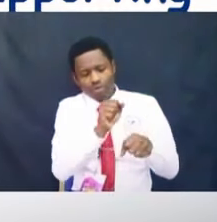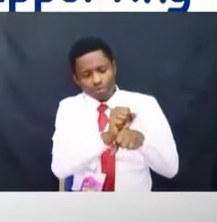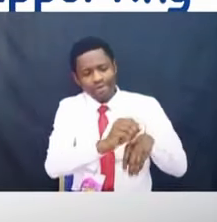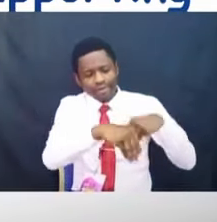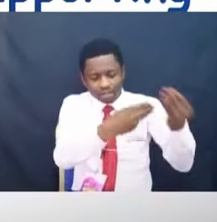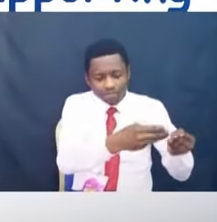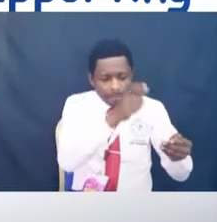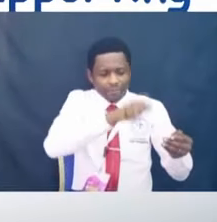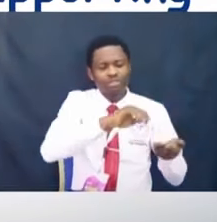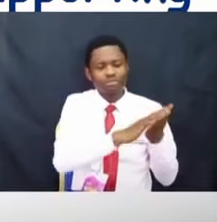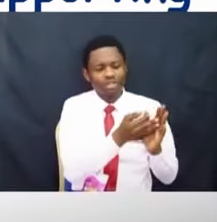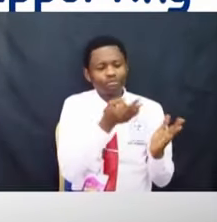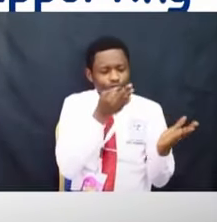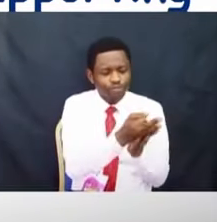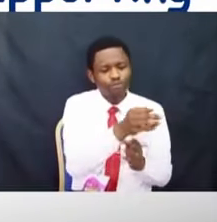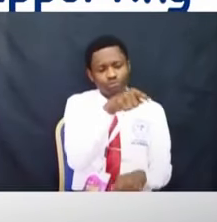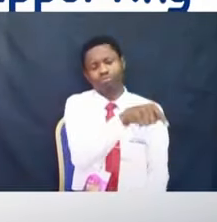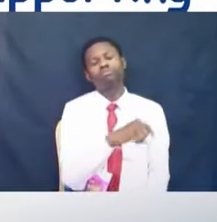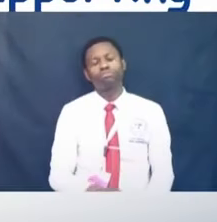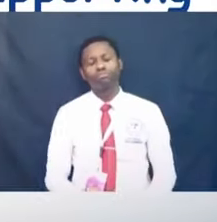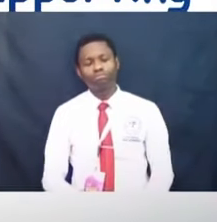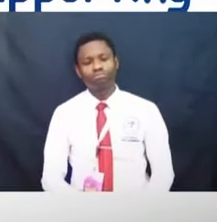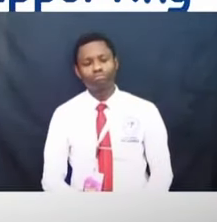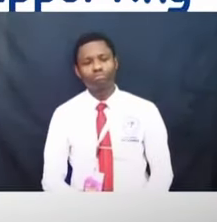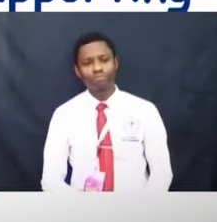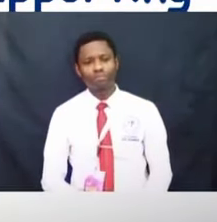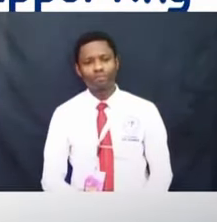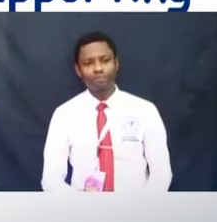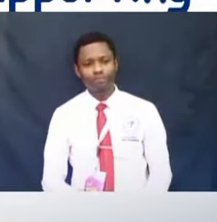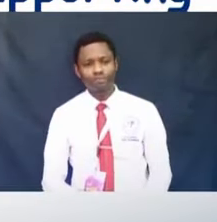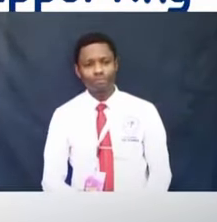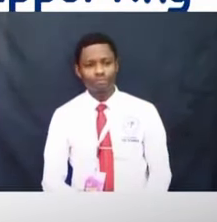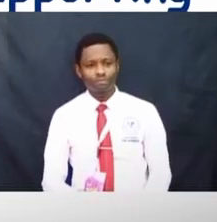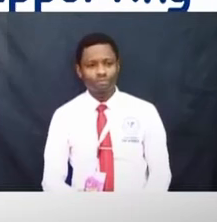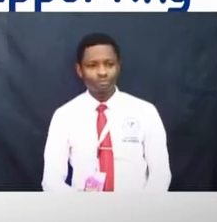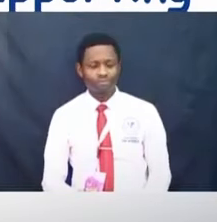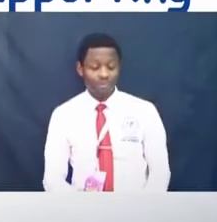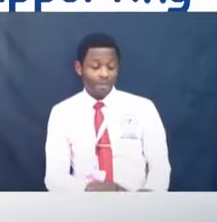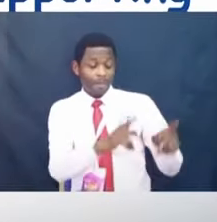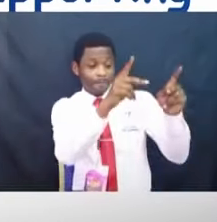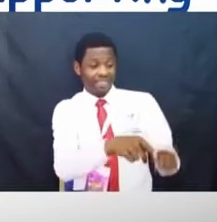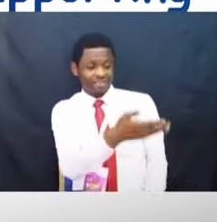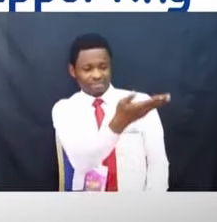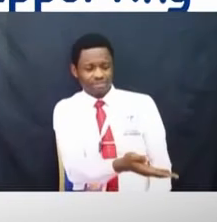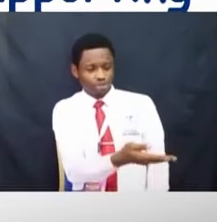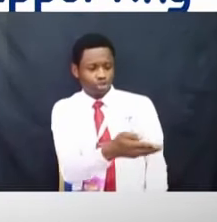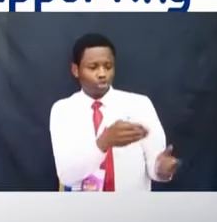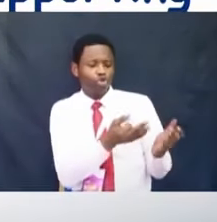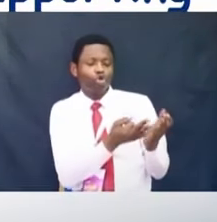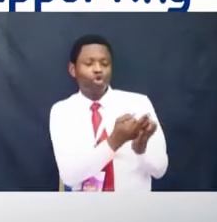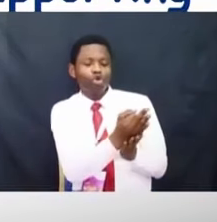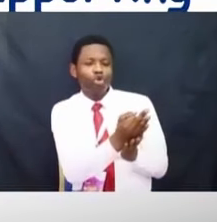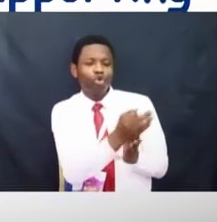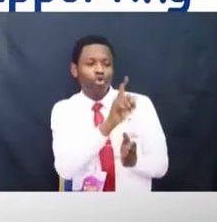and the task, you ought to be loyal to it. A loyal person will not